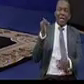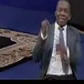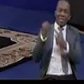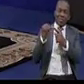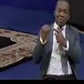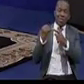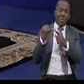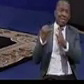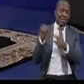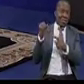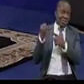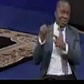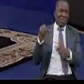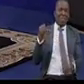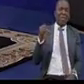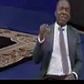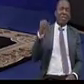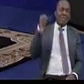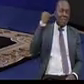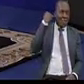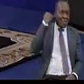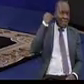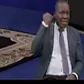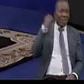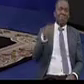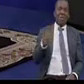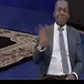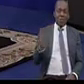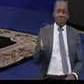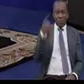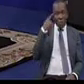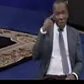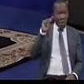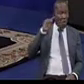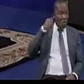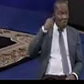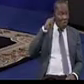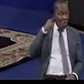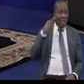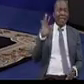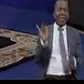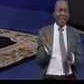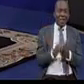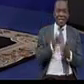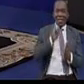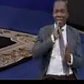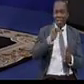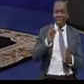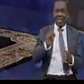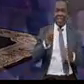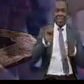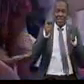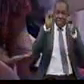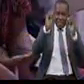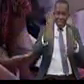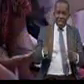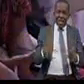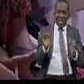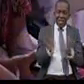your ear whenever something is scratching you there, that the teacher that puts the message inside your ear.